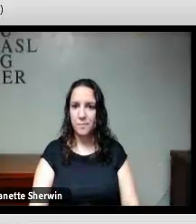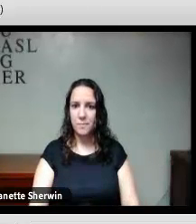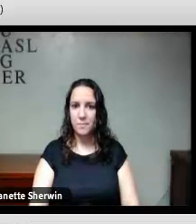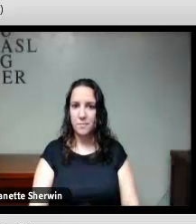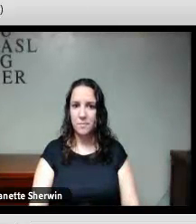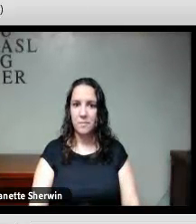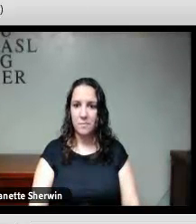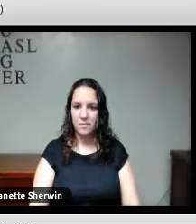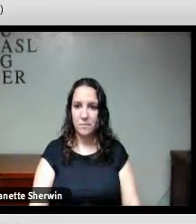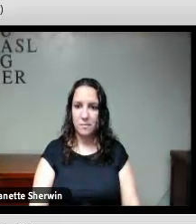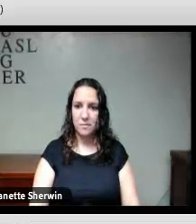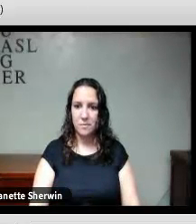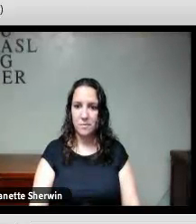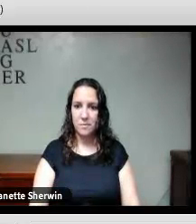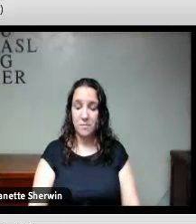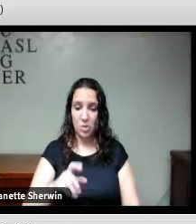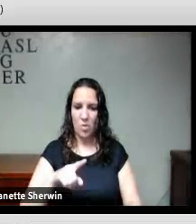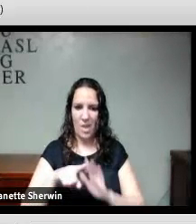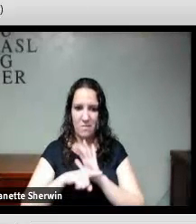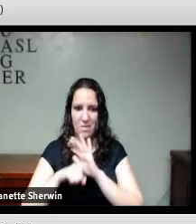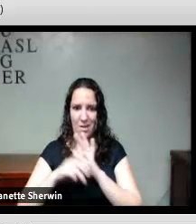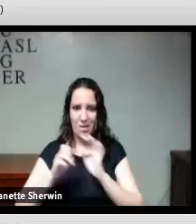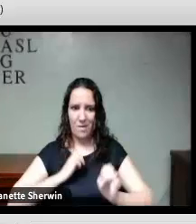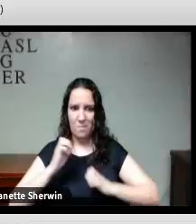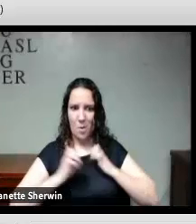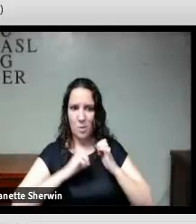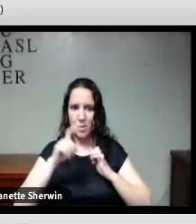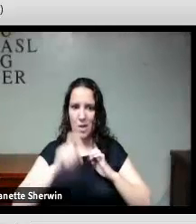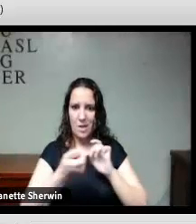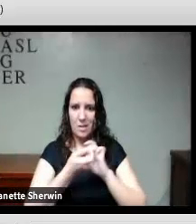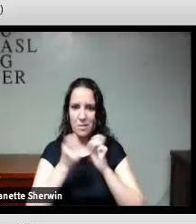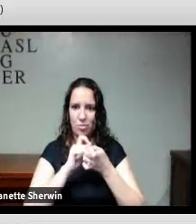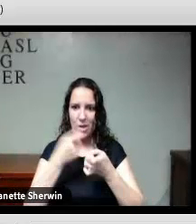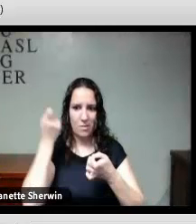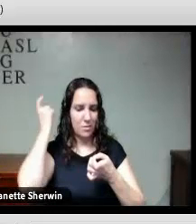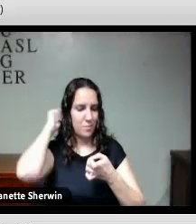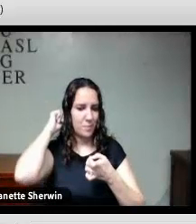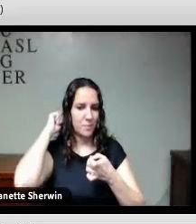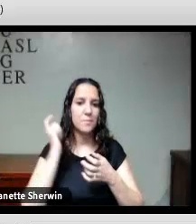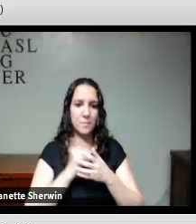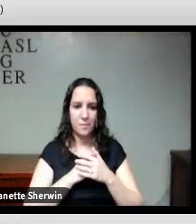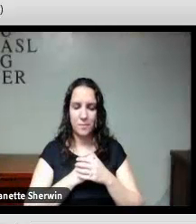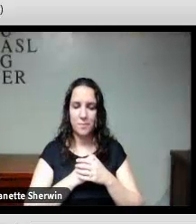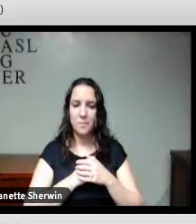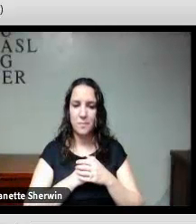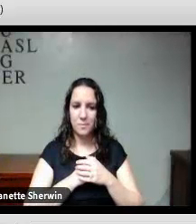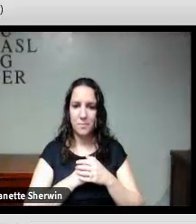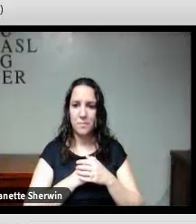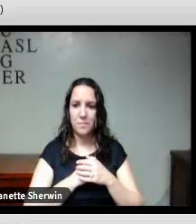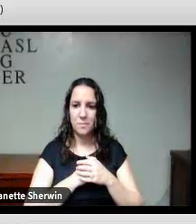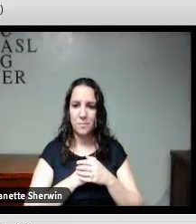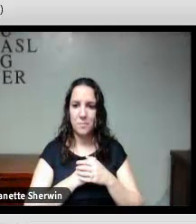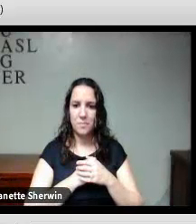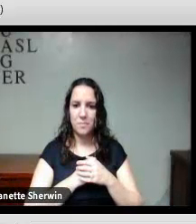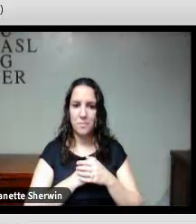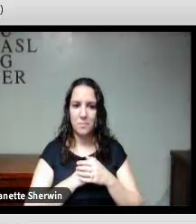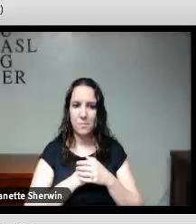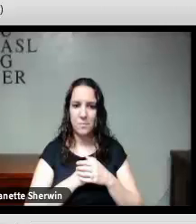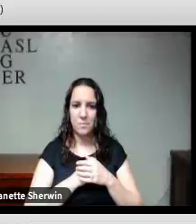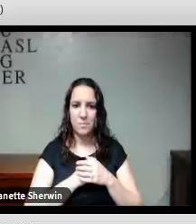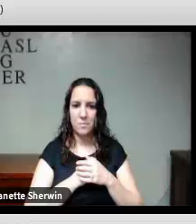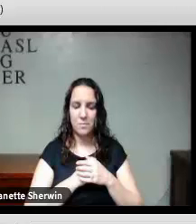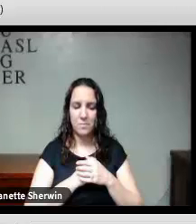okay, that negative emotion came in. It's not serving me well. I love that statement to myself, and I use it a lot. When